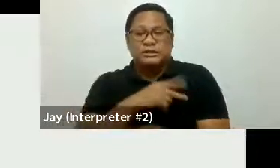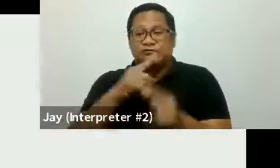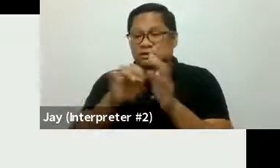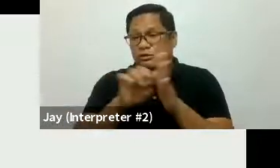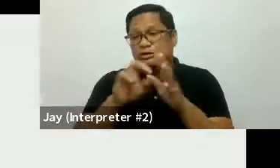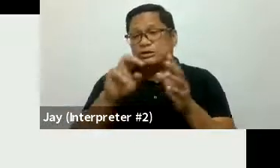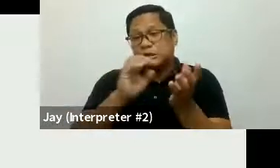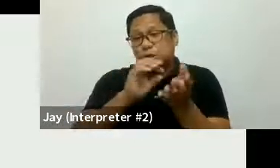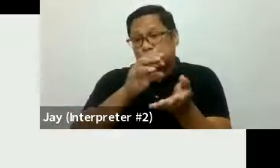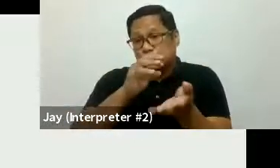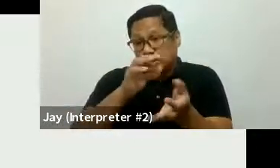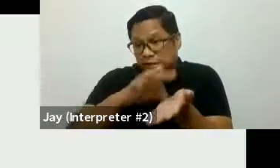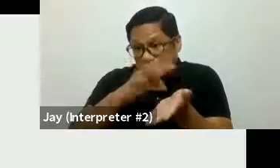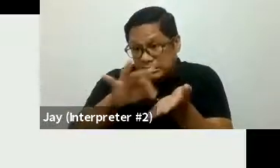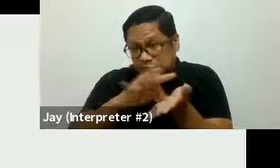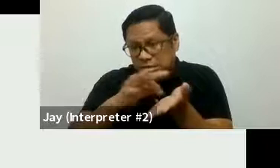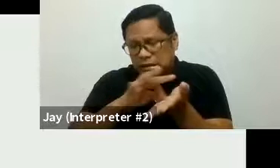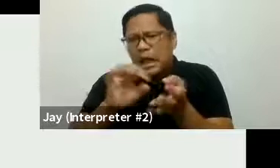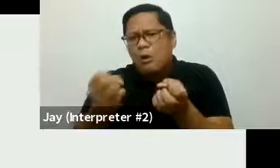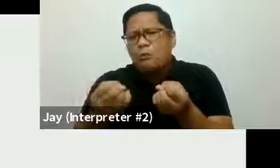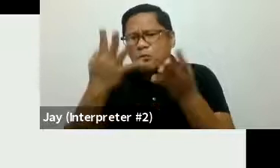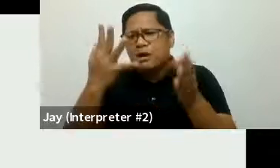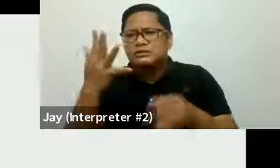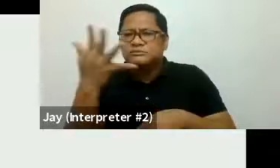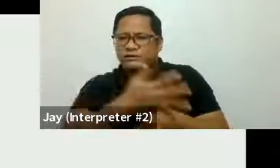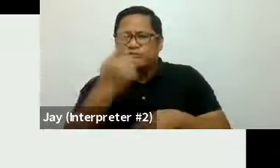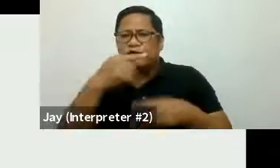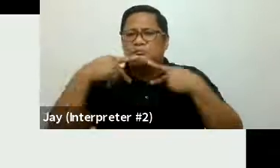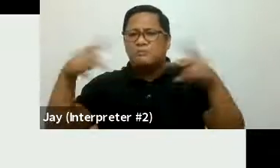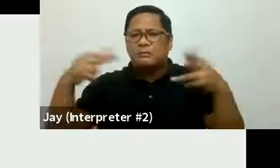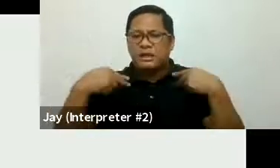calculation of how much of it remains for public health.